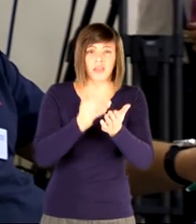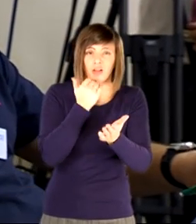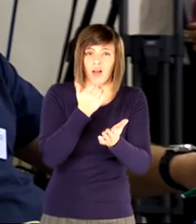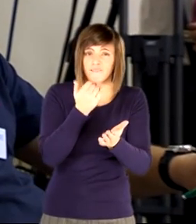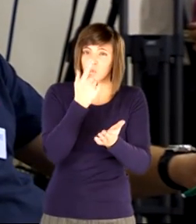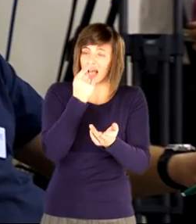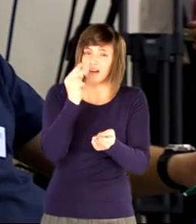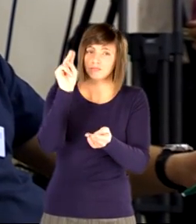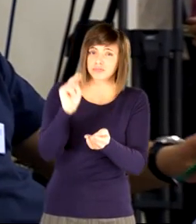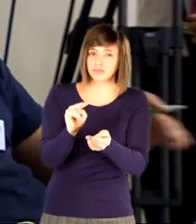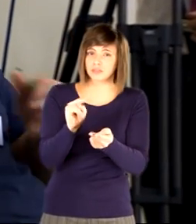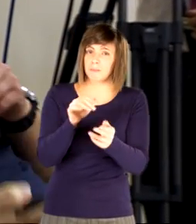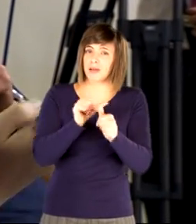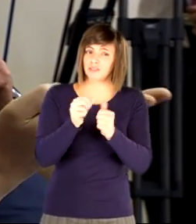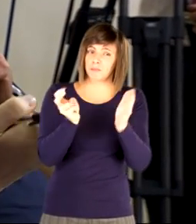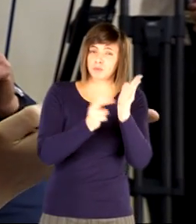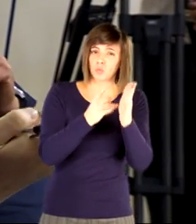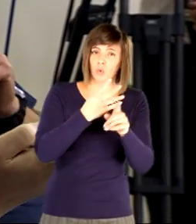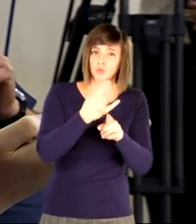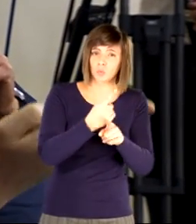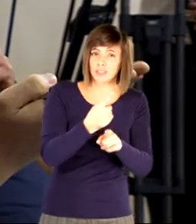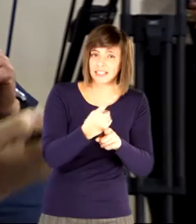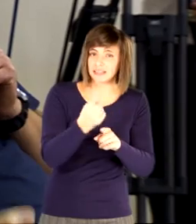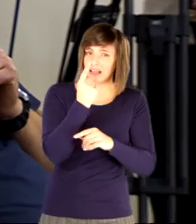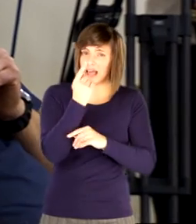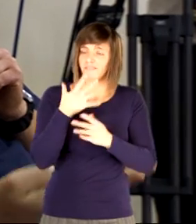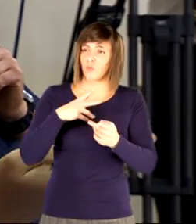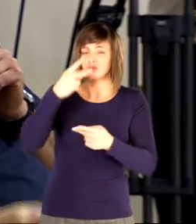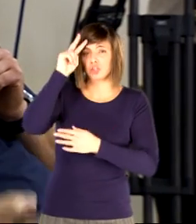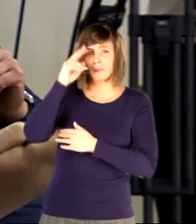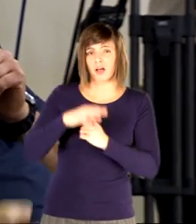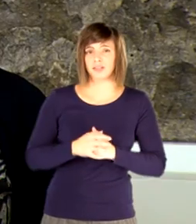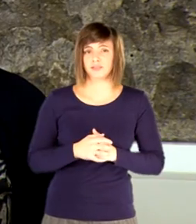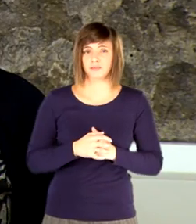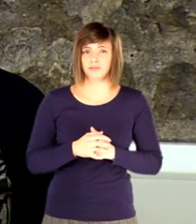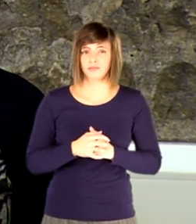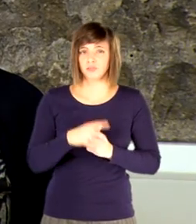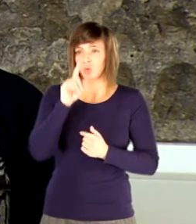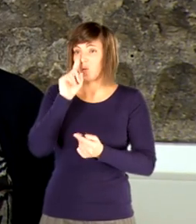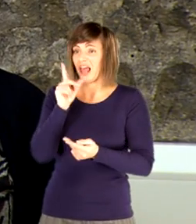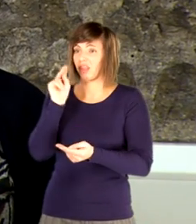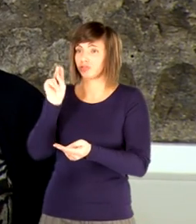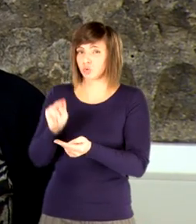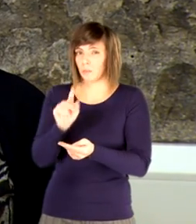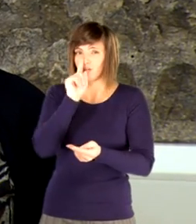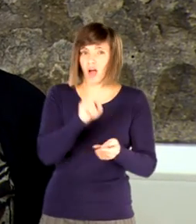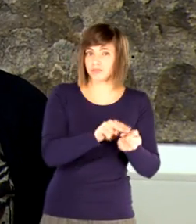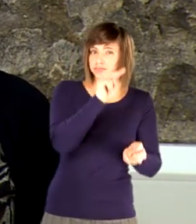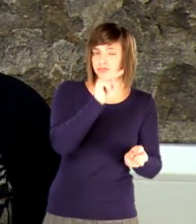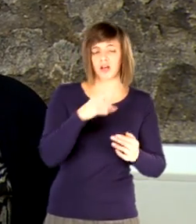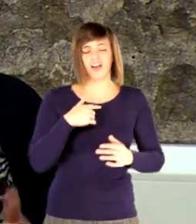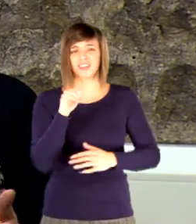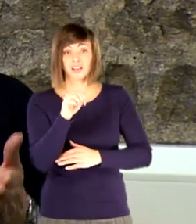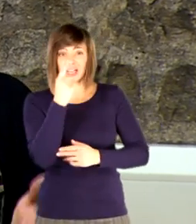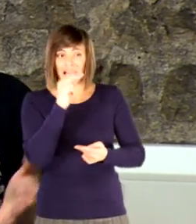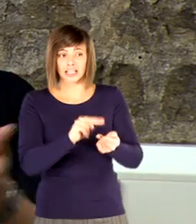1 per month might be okay, at least you've got a minimum level that you want, and you can say you want to go the other way and reduce it, but you can't increase it.